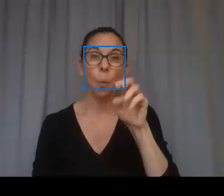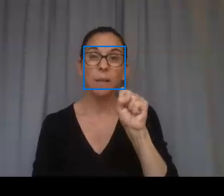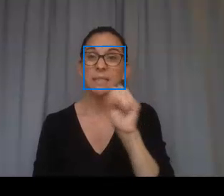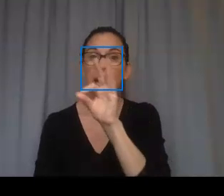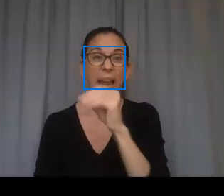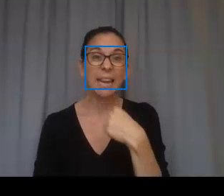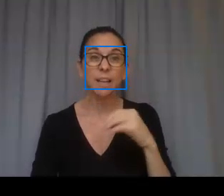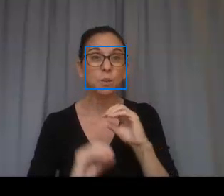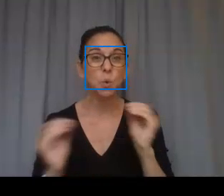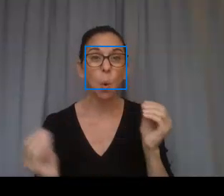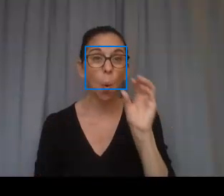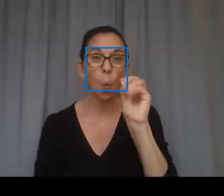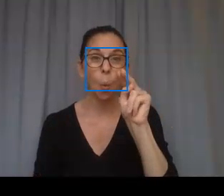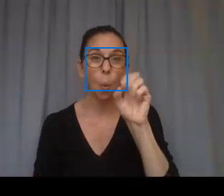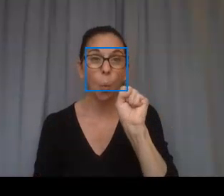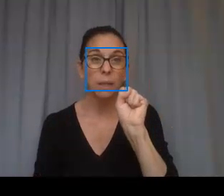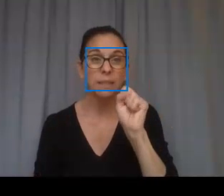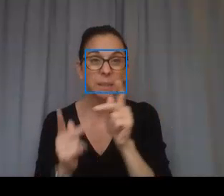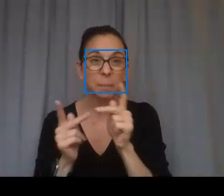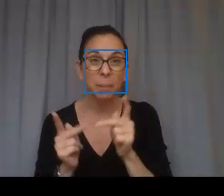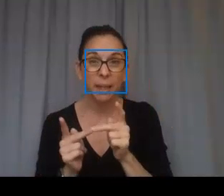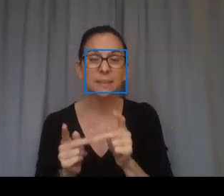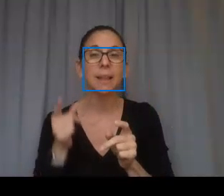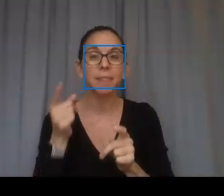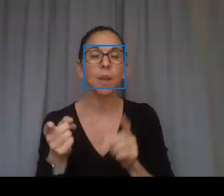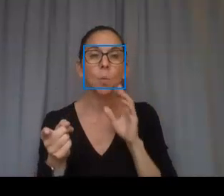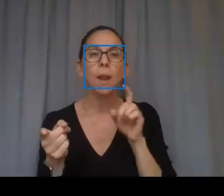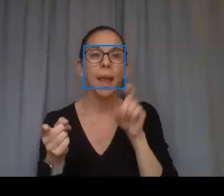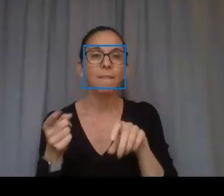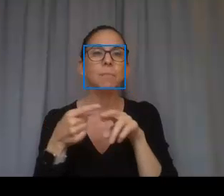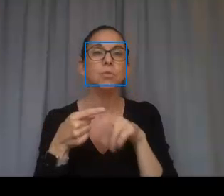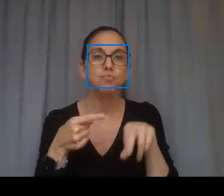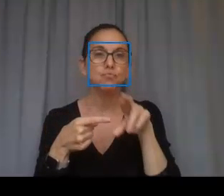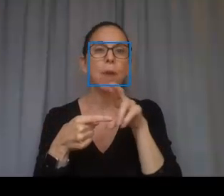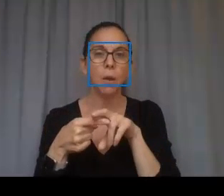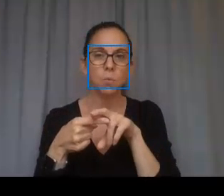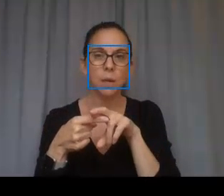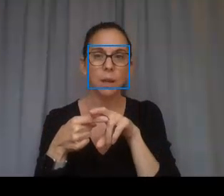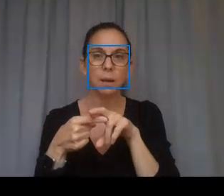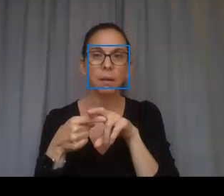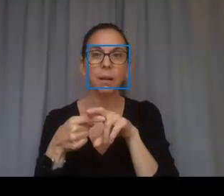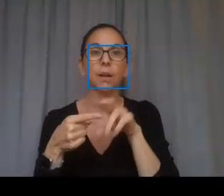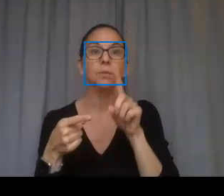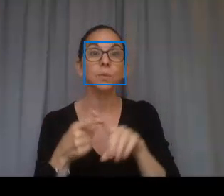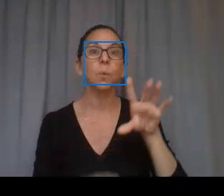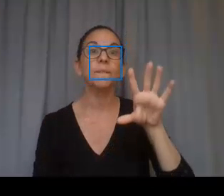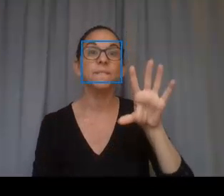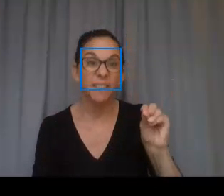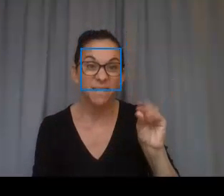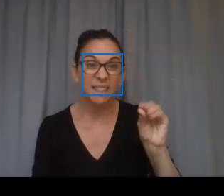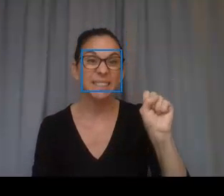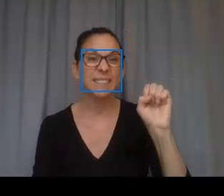have a digit in the ones place. Therefore, this would have to be rounded all the way to 50